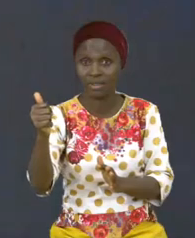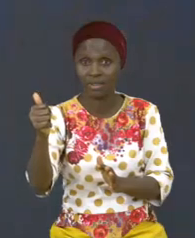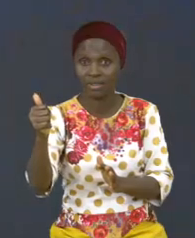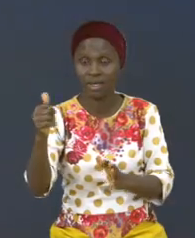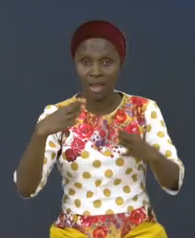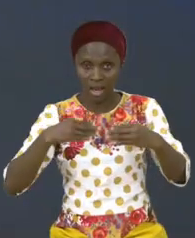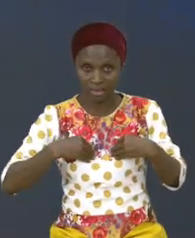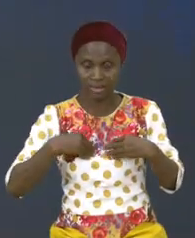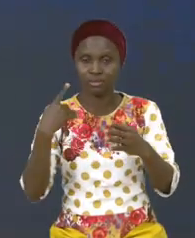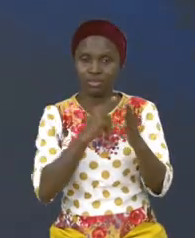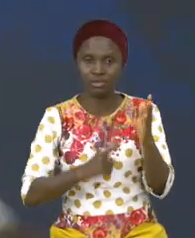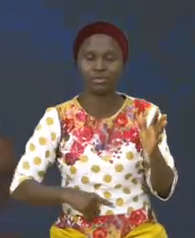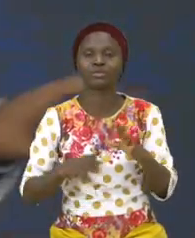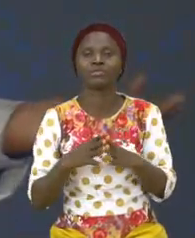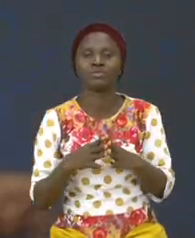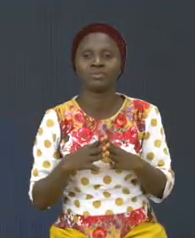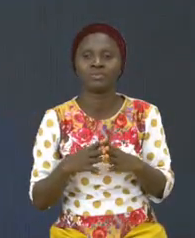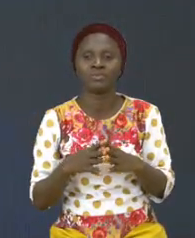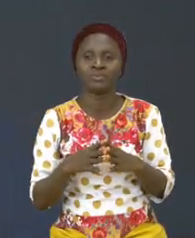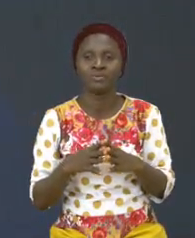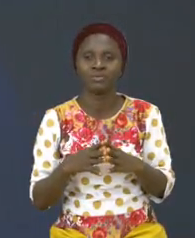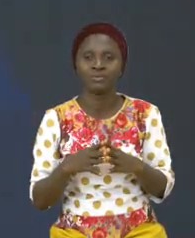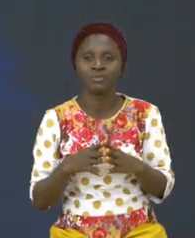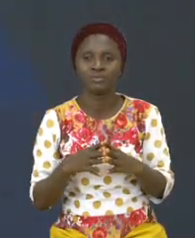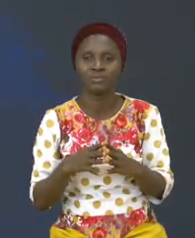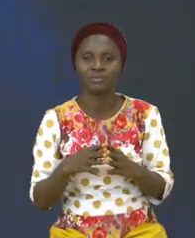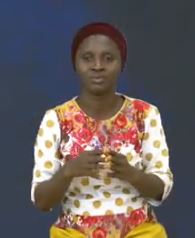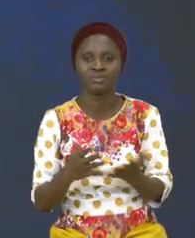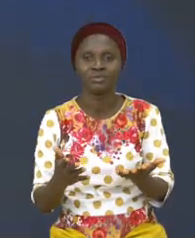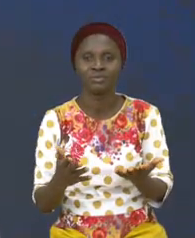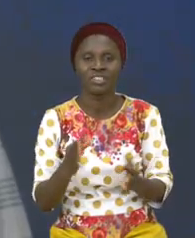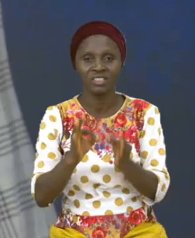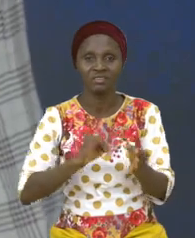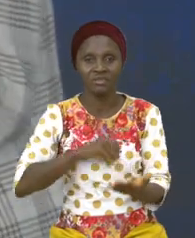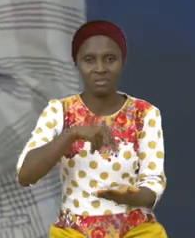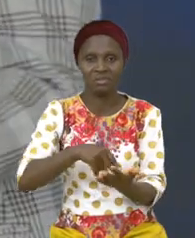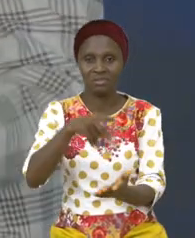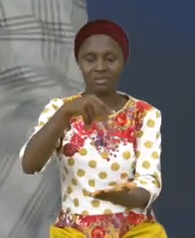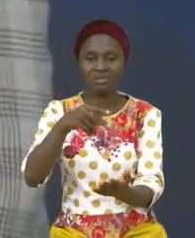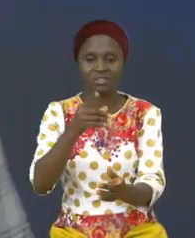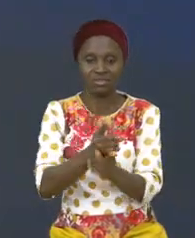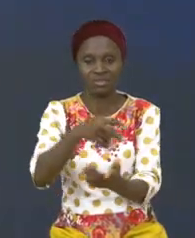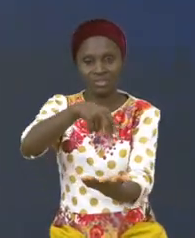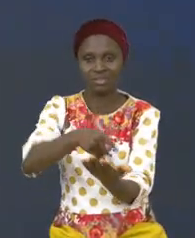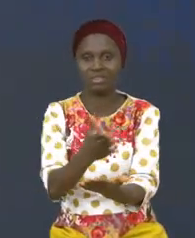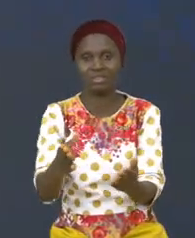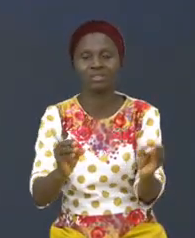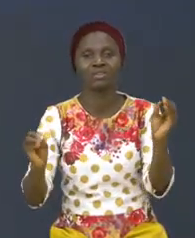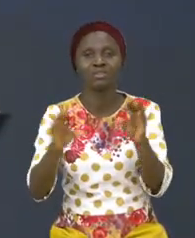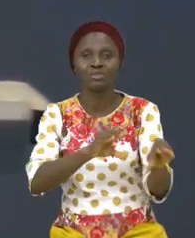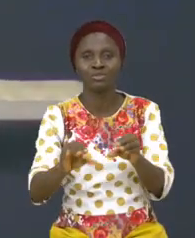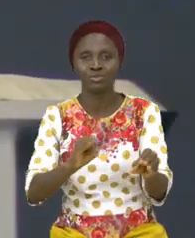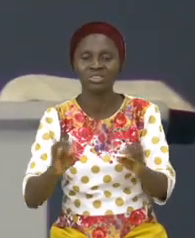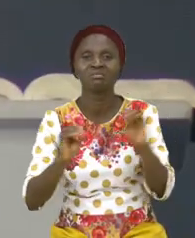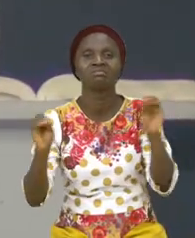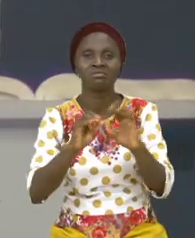accept the Lord. You know, there's no point, I'm waiting, I'm just standing there, and I'm not doing anything. You